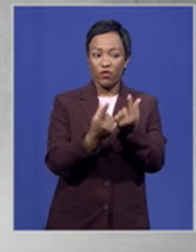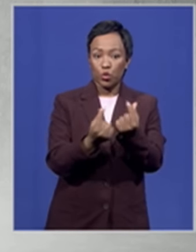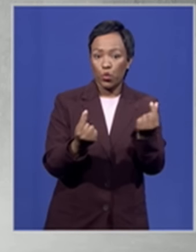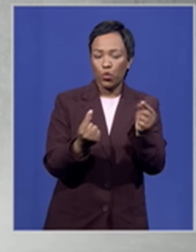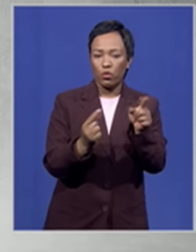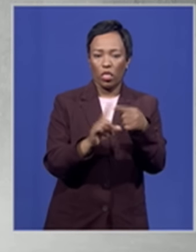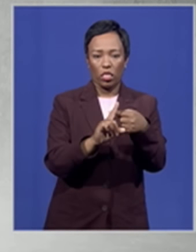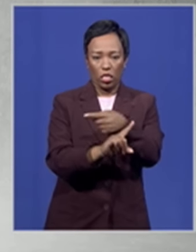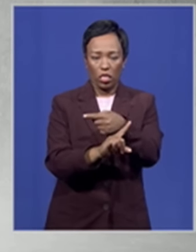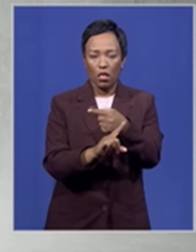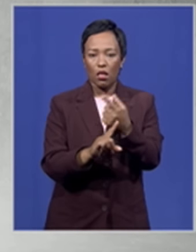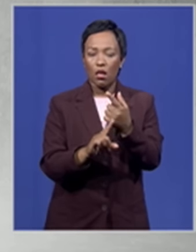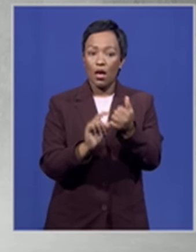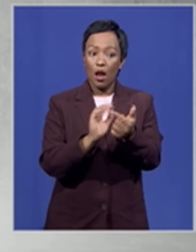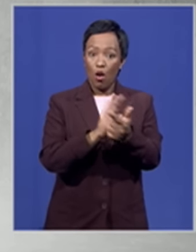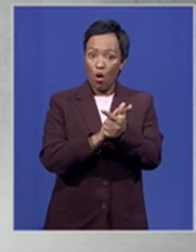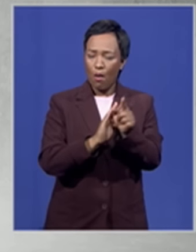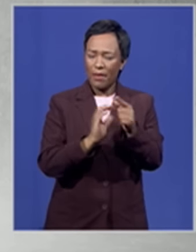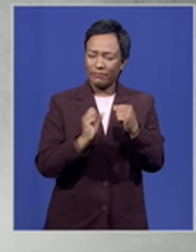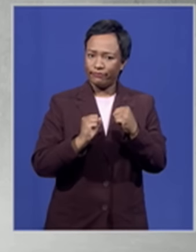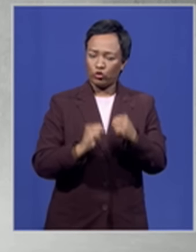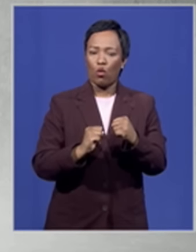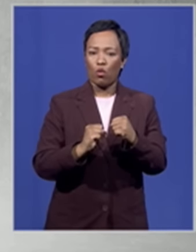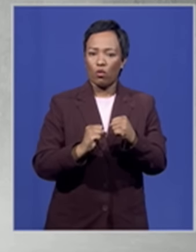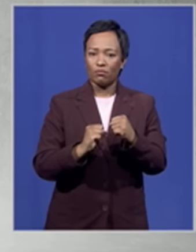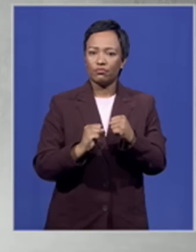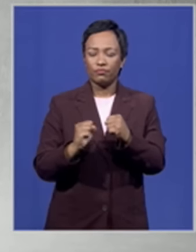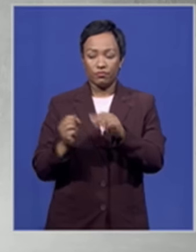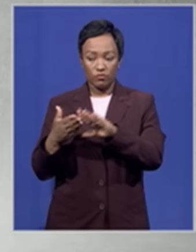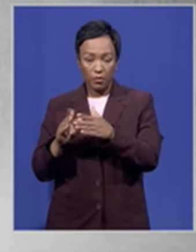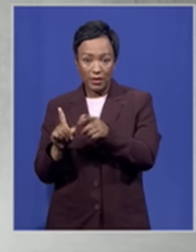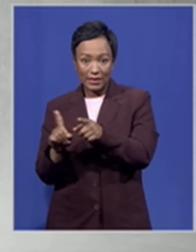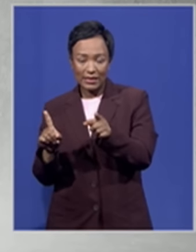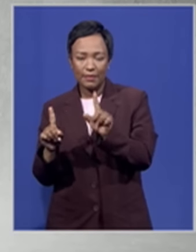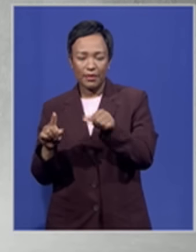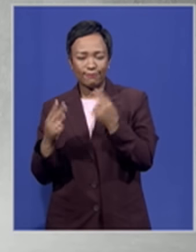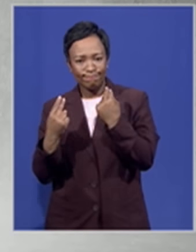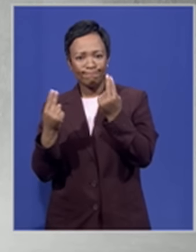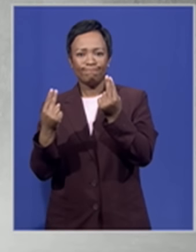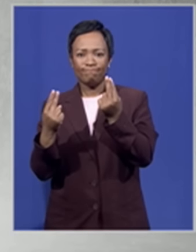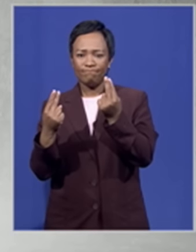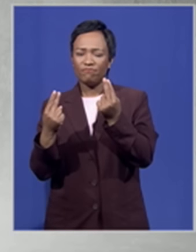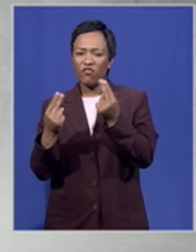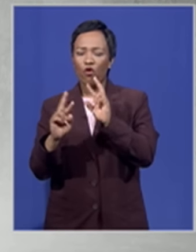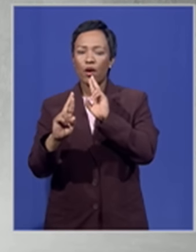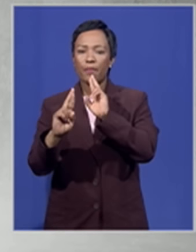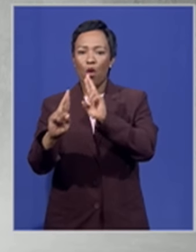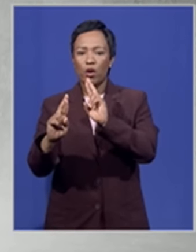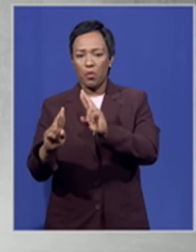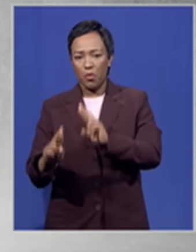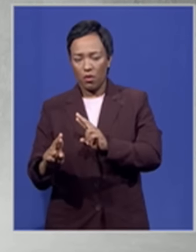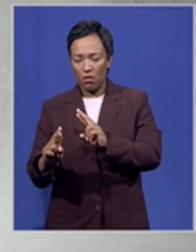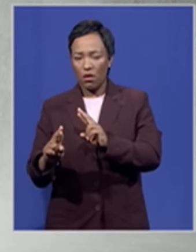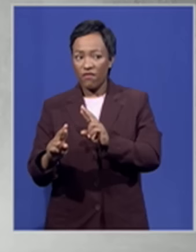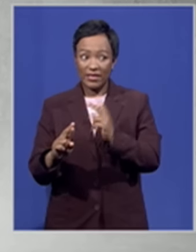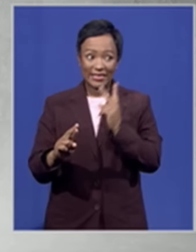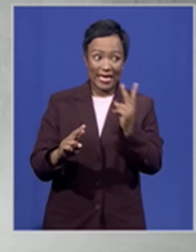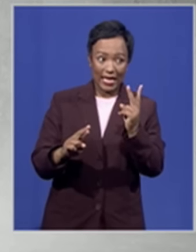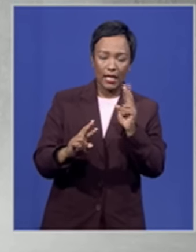tlolomolao ka molao lone o gagamadiwe setšhaba le sone se eme ka dinao go bega ditiragalo tseno ka nako eo ba di